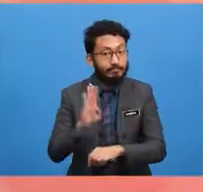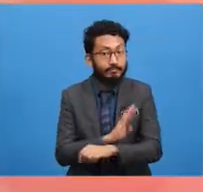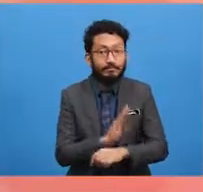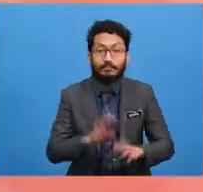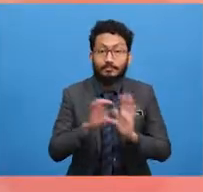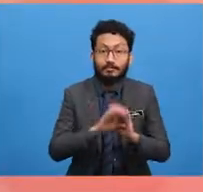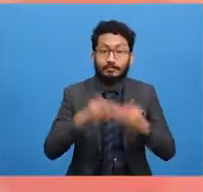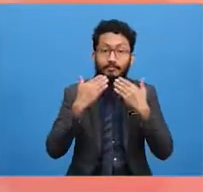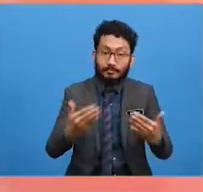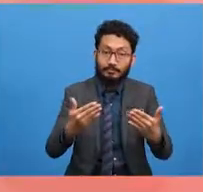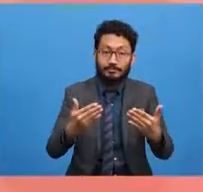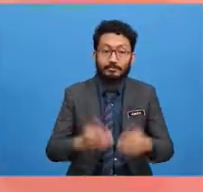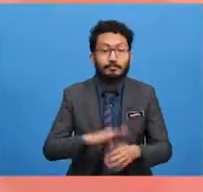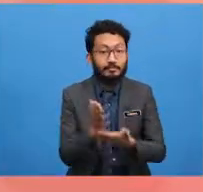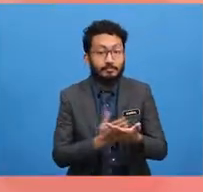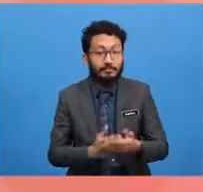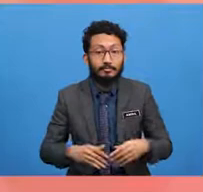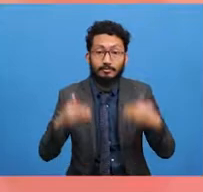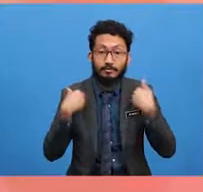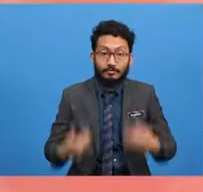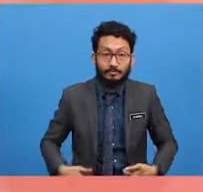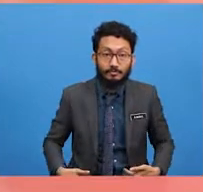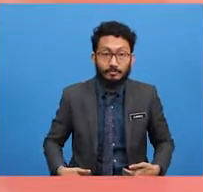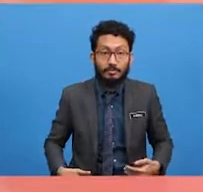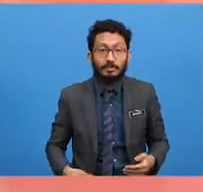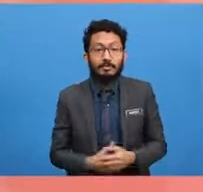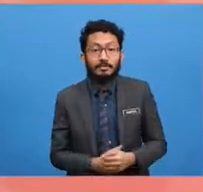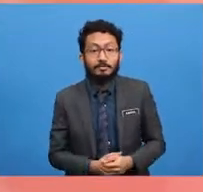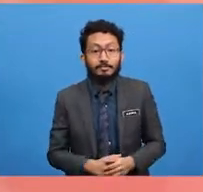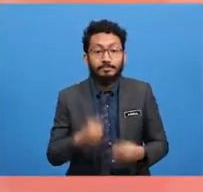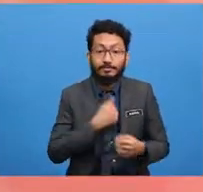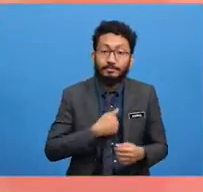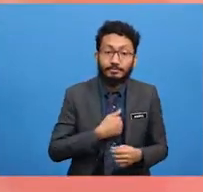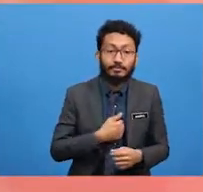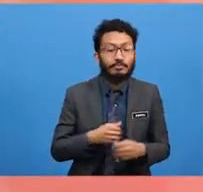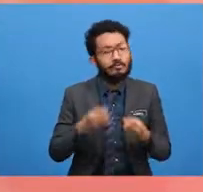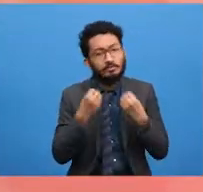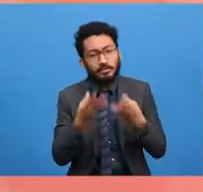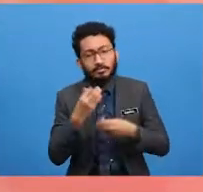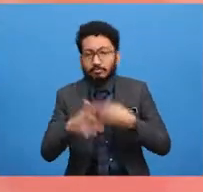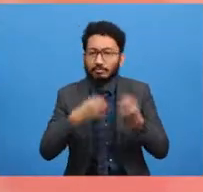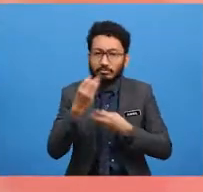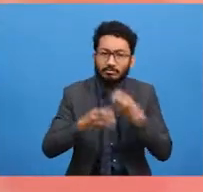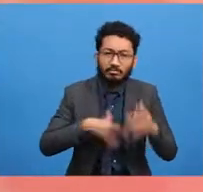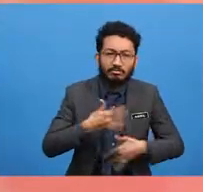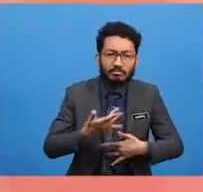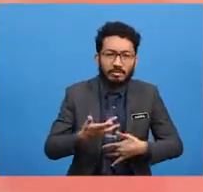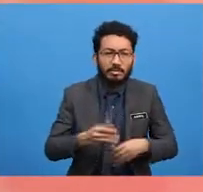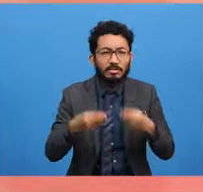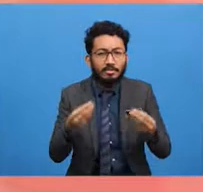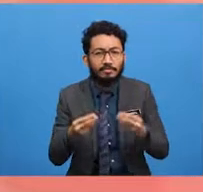thank somebody, apologize, express enthusiasm, give